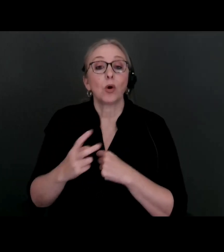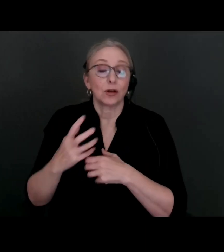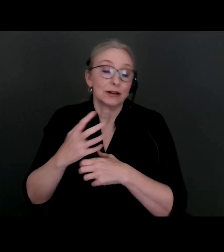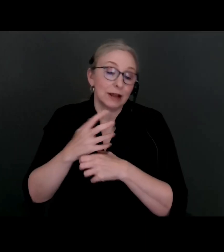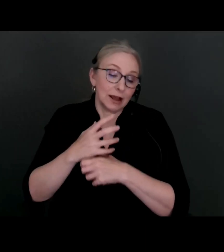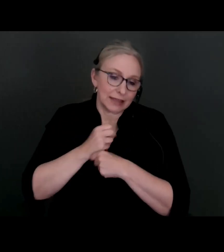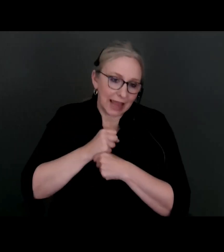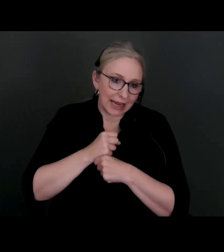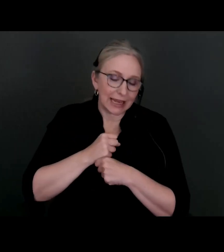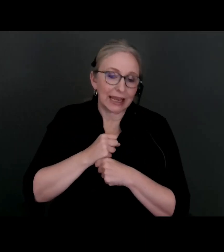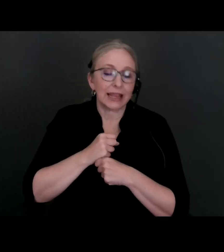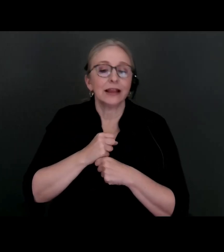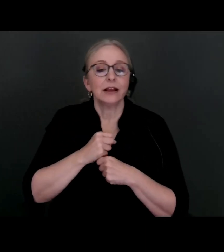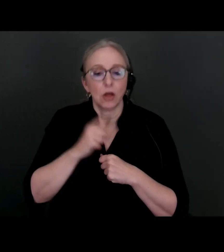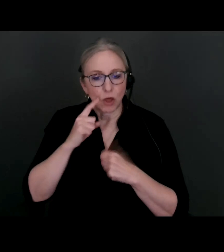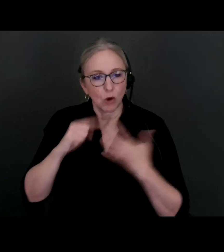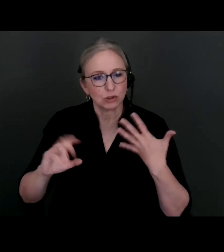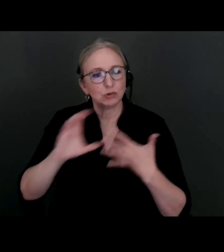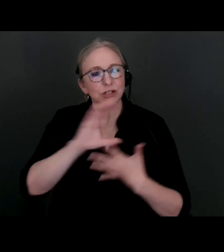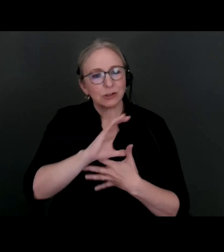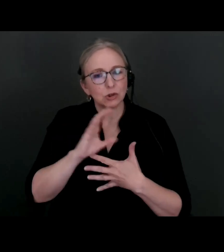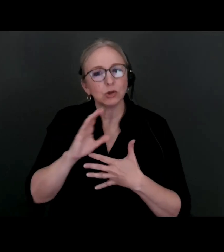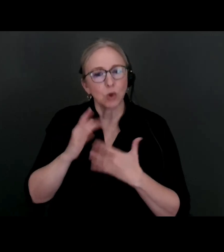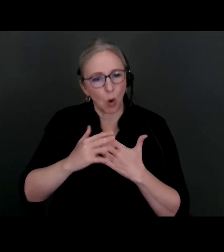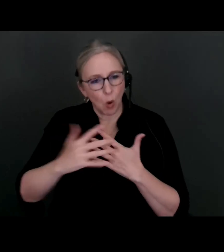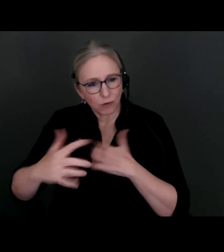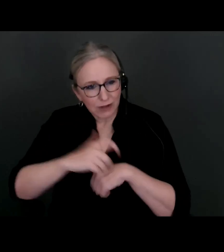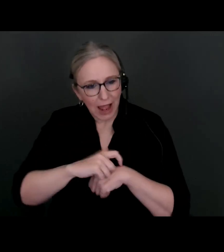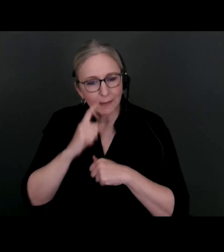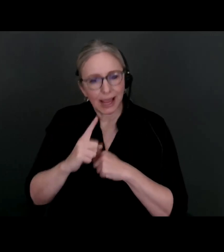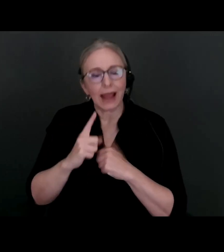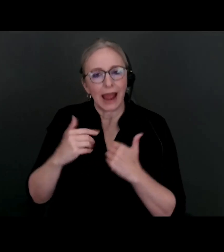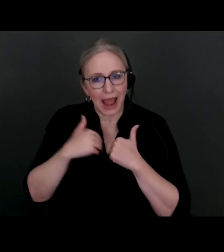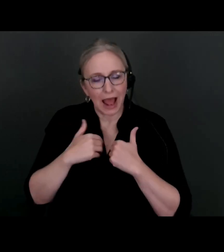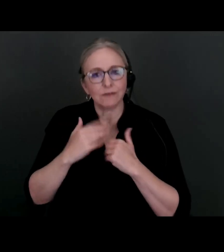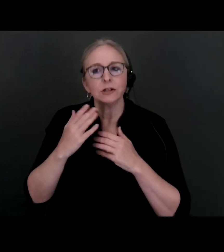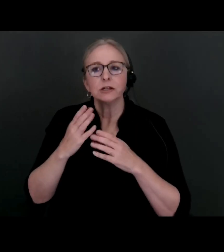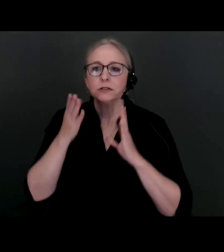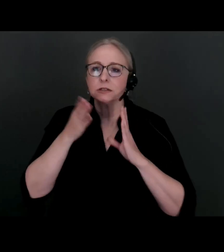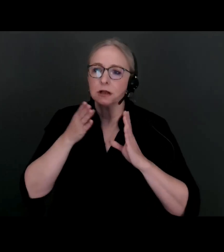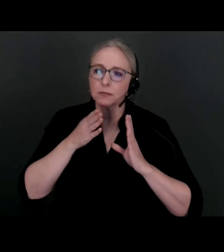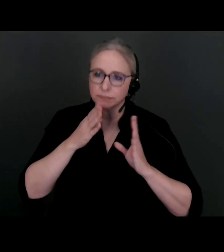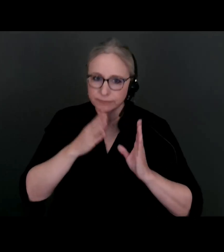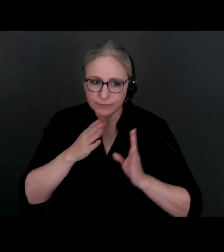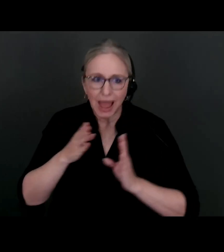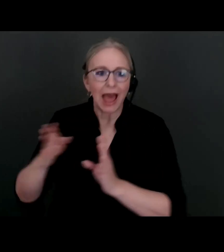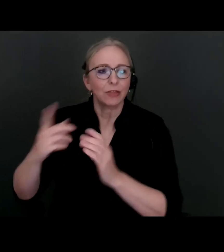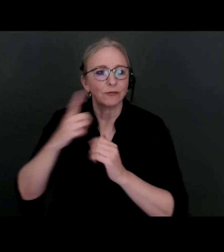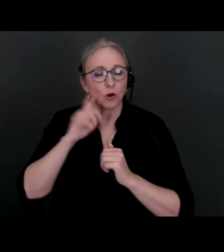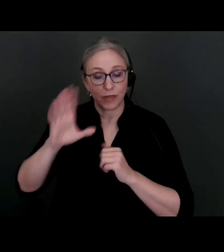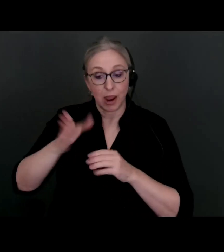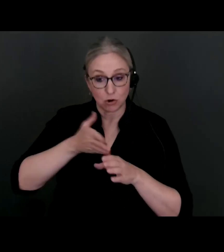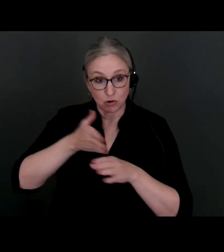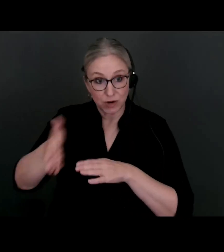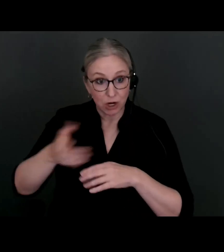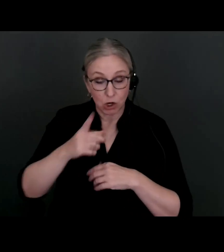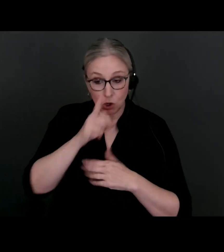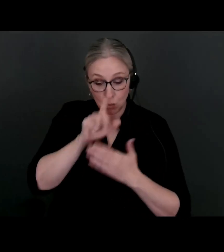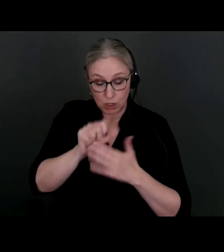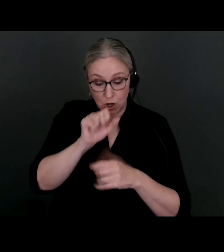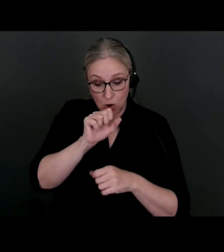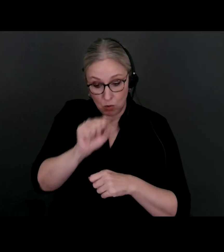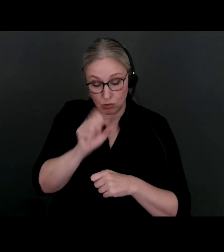of stackable credentials over time so that they can build a career path moving from direct care